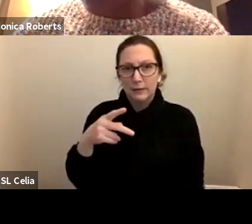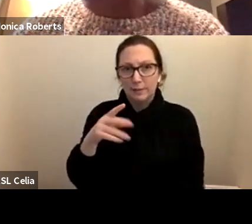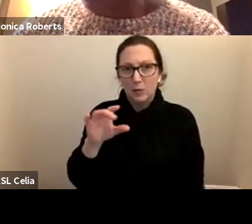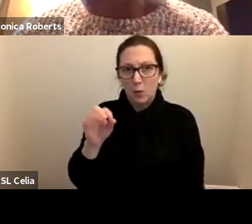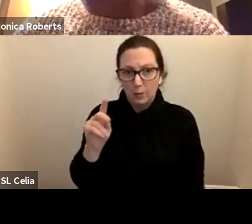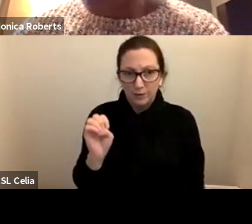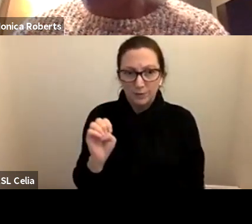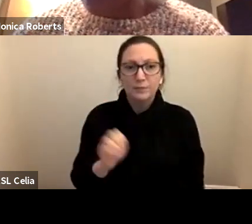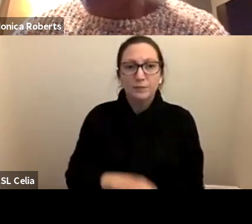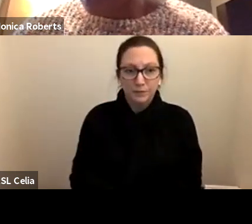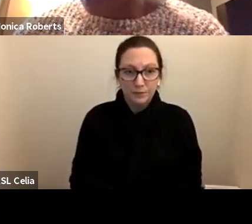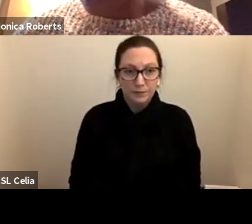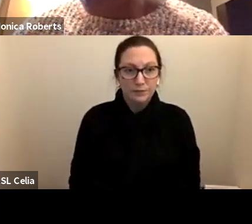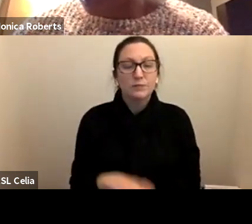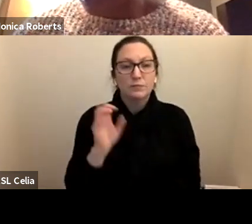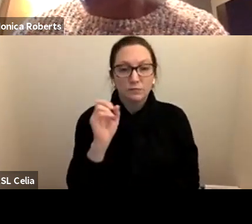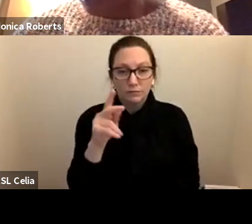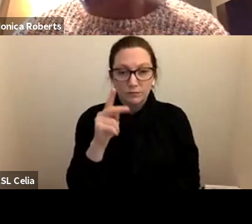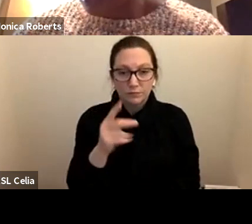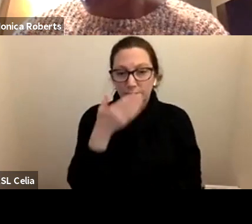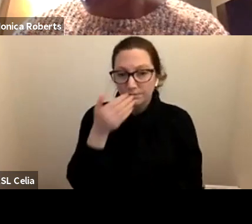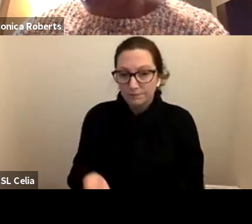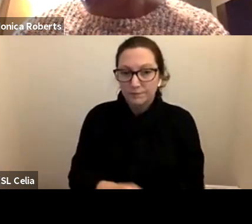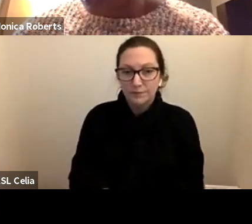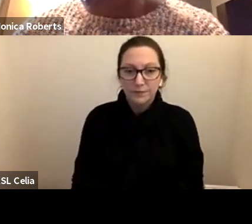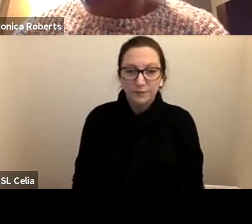code. Okay. Thank you.